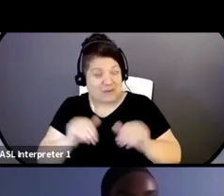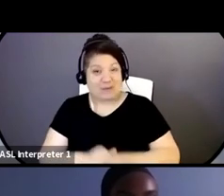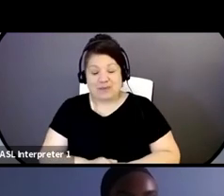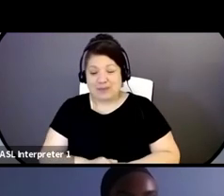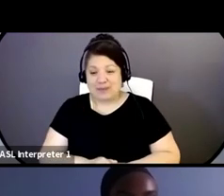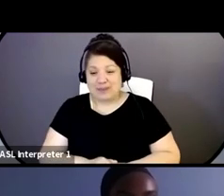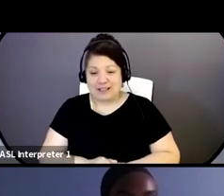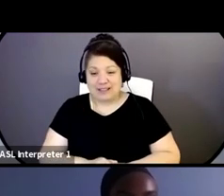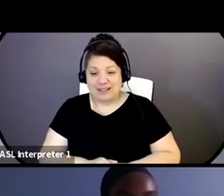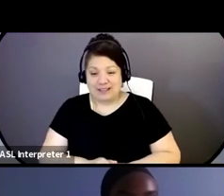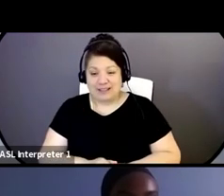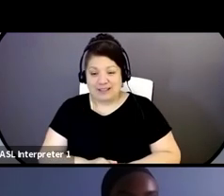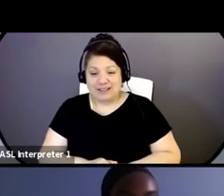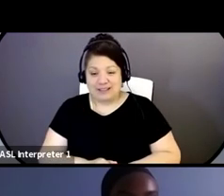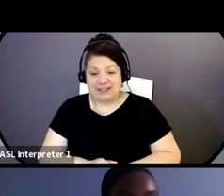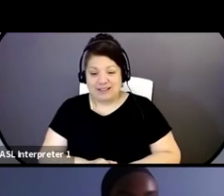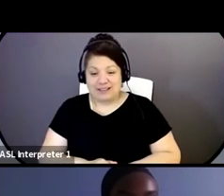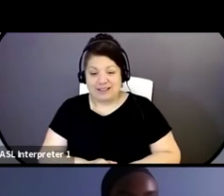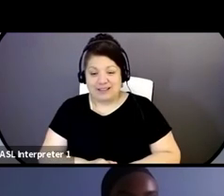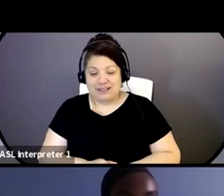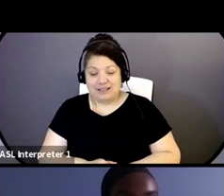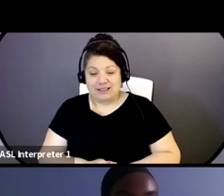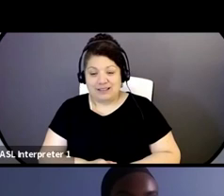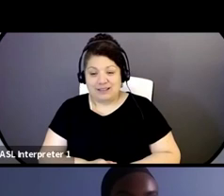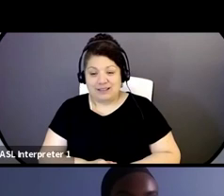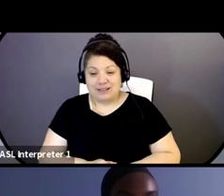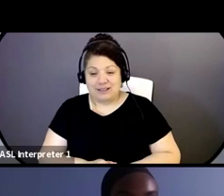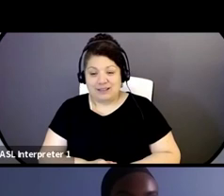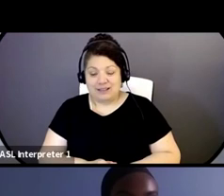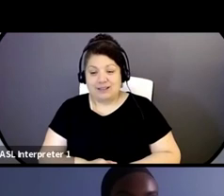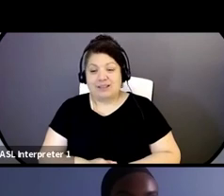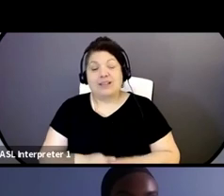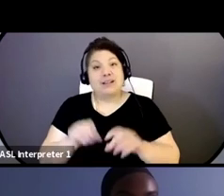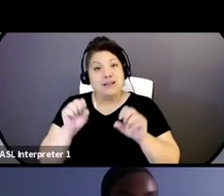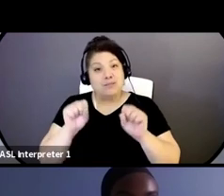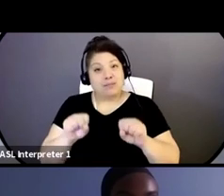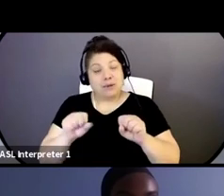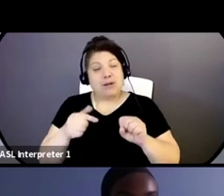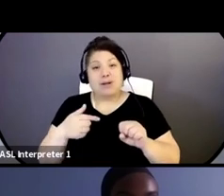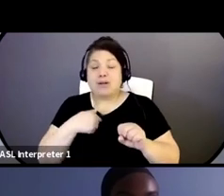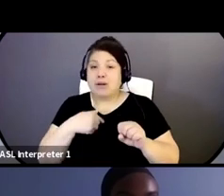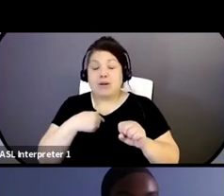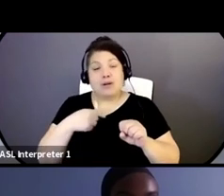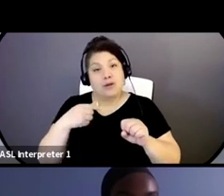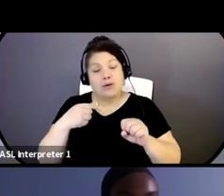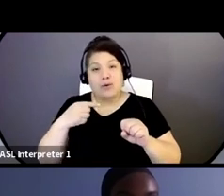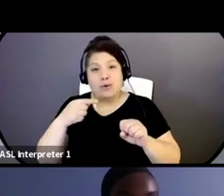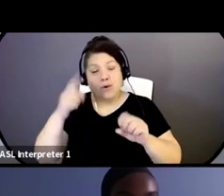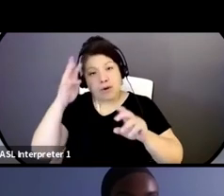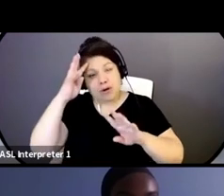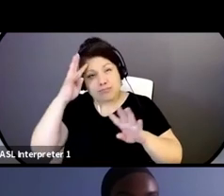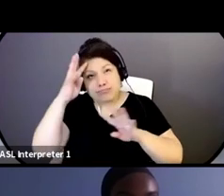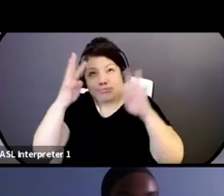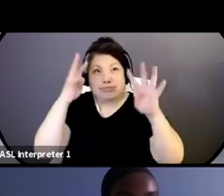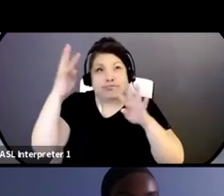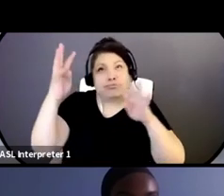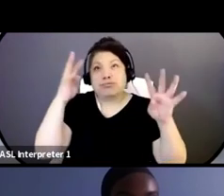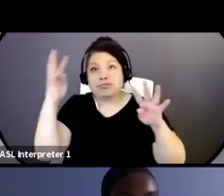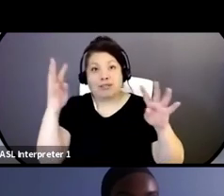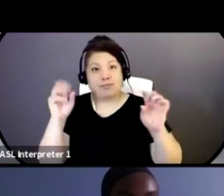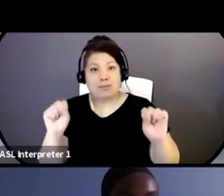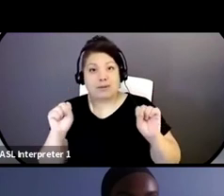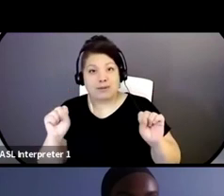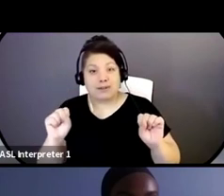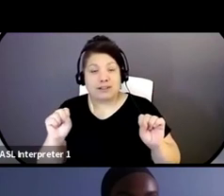So I could probably like be imaginative, be creative, and just have kind of